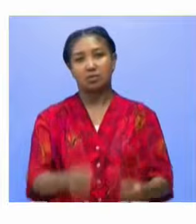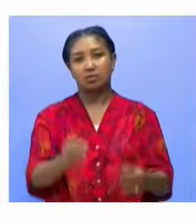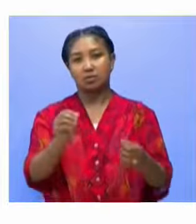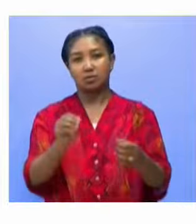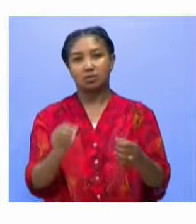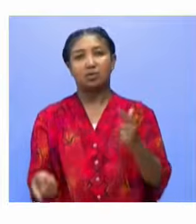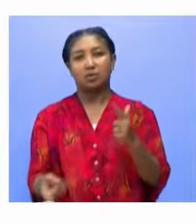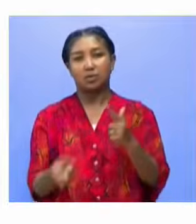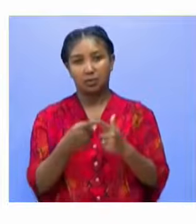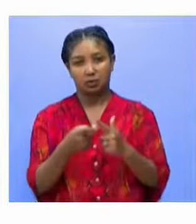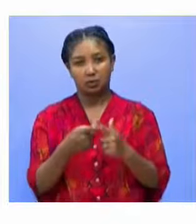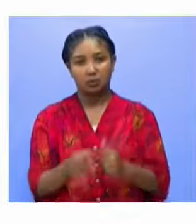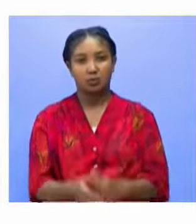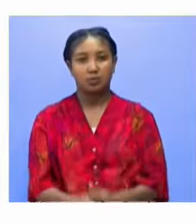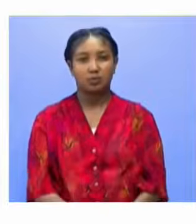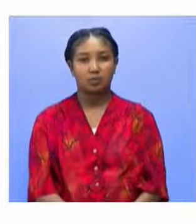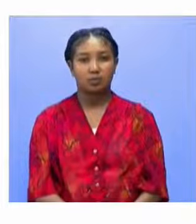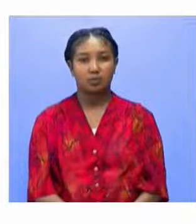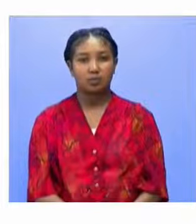Number 2.